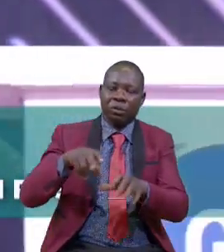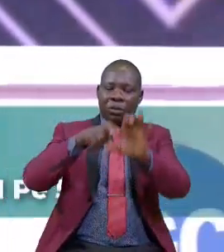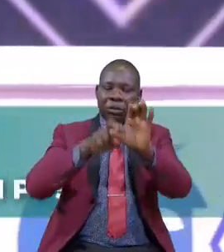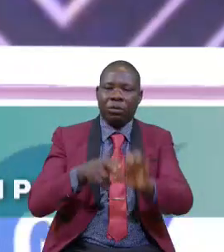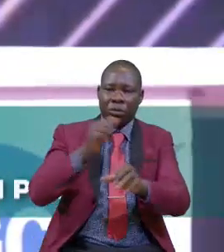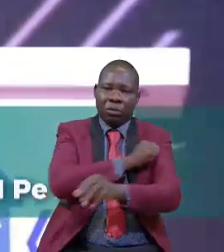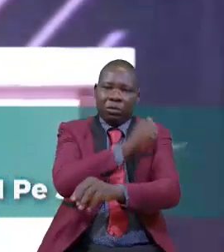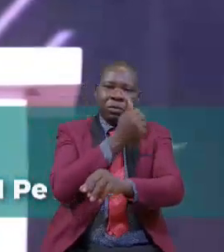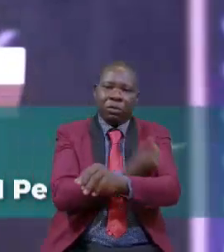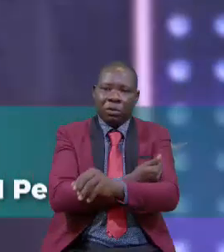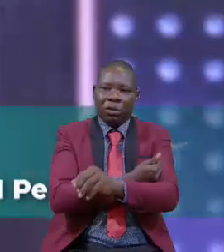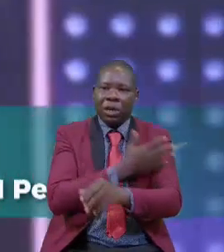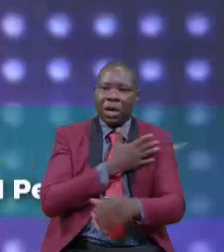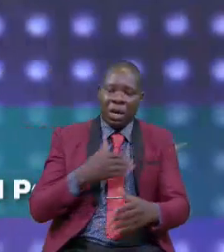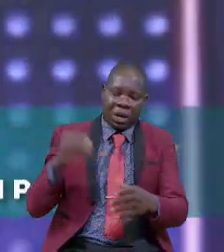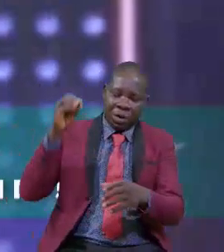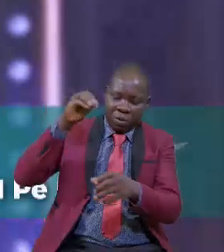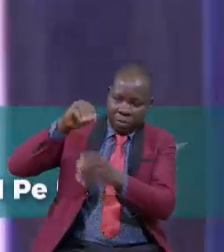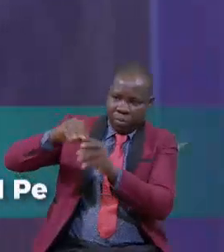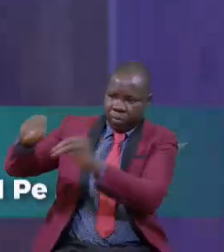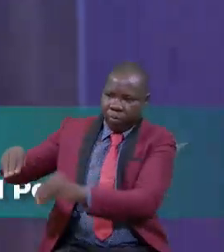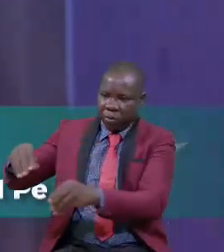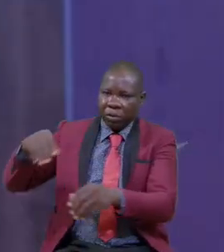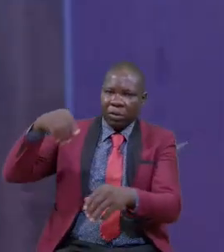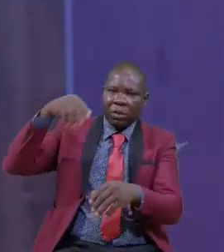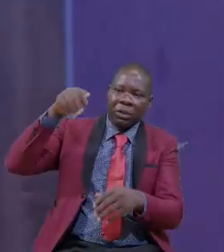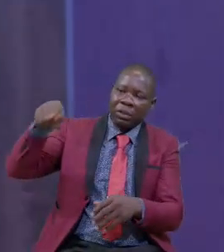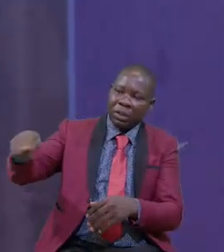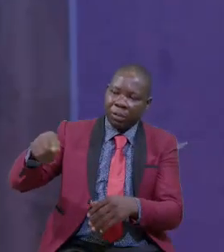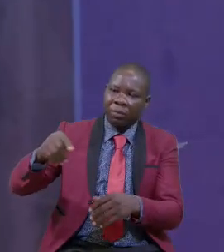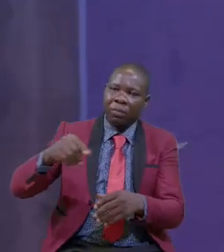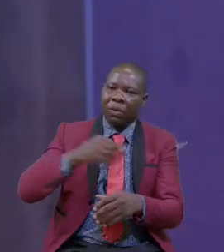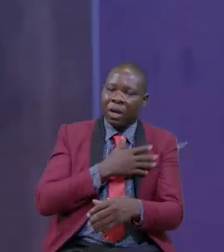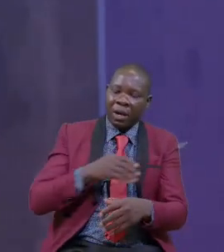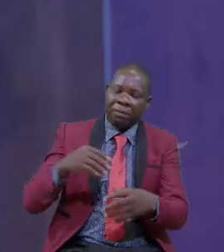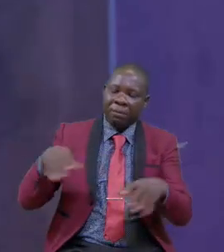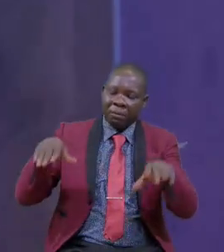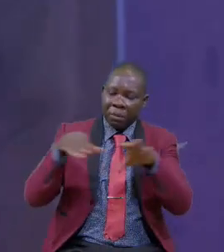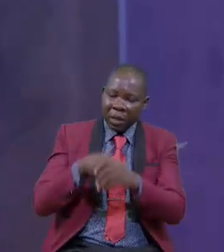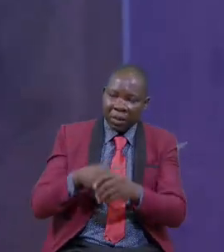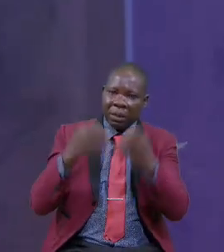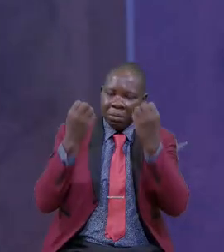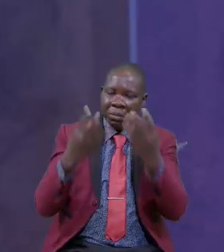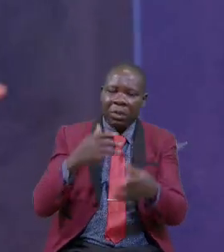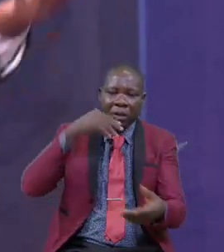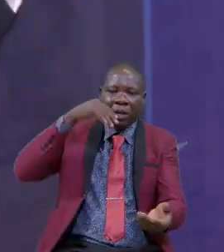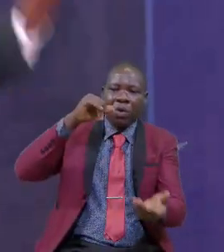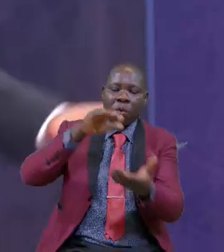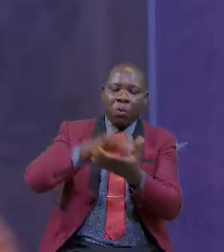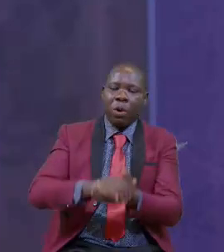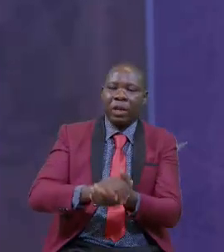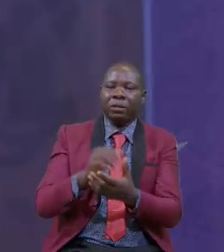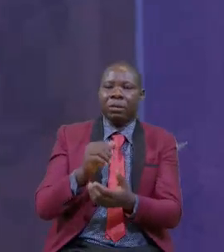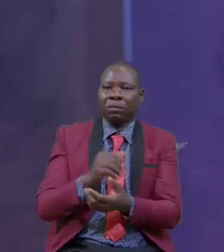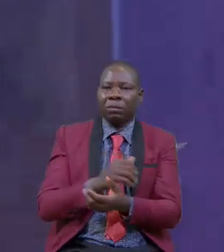pulled him and dragged him to many wives and many concubines. Think about that. Hundreds